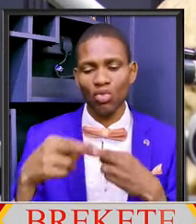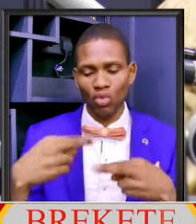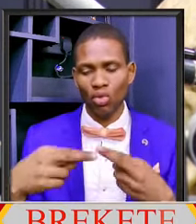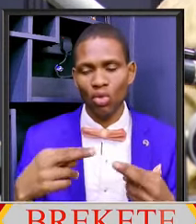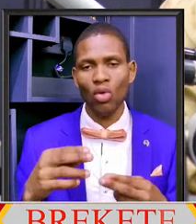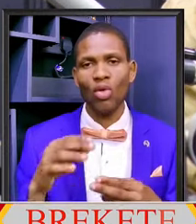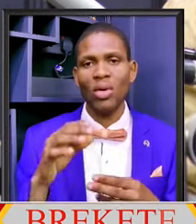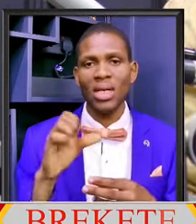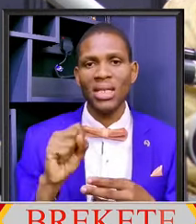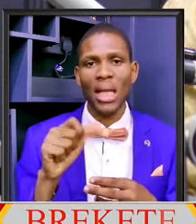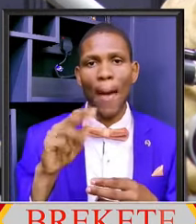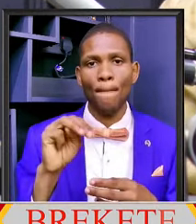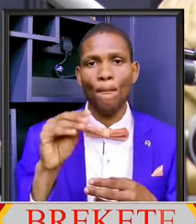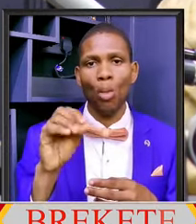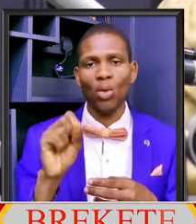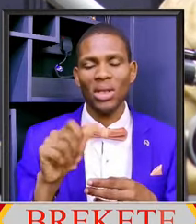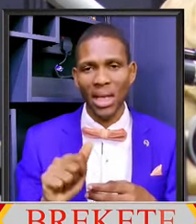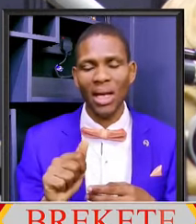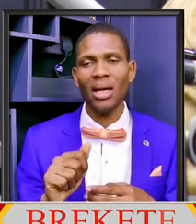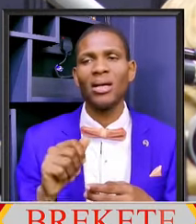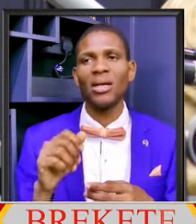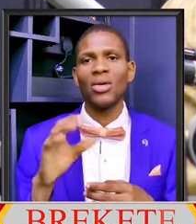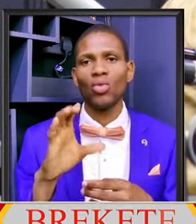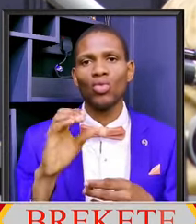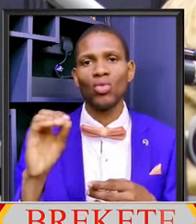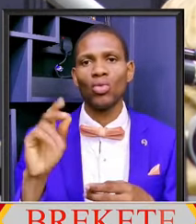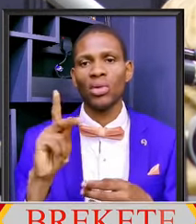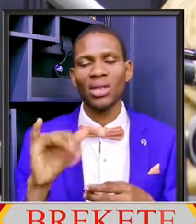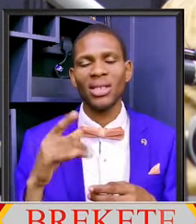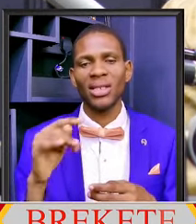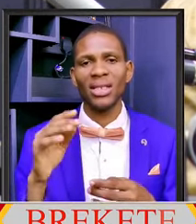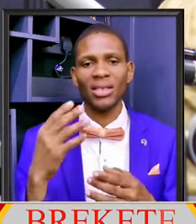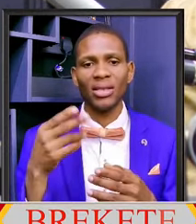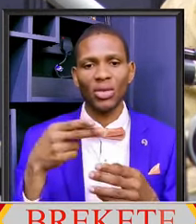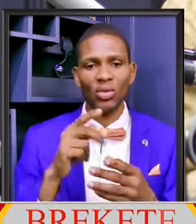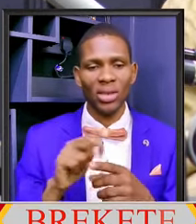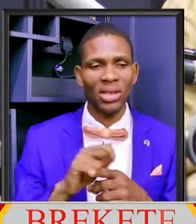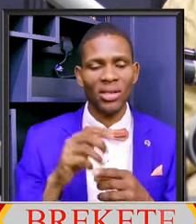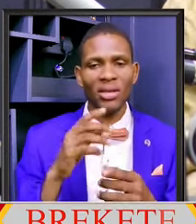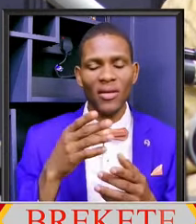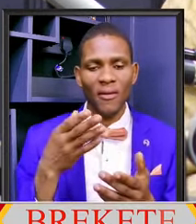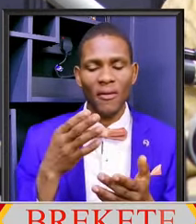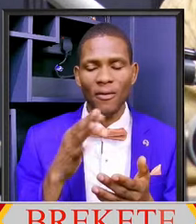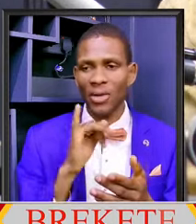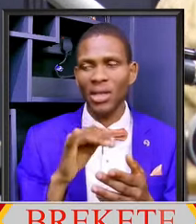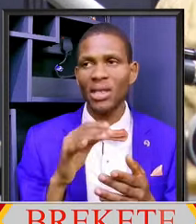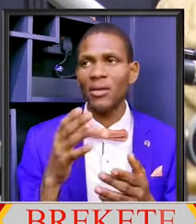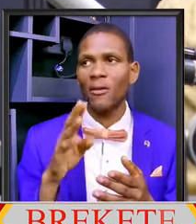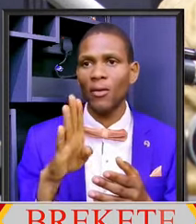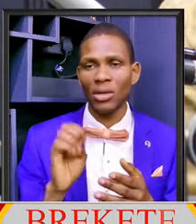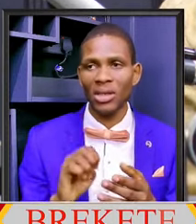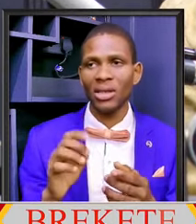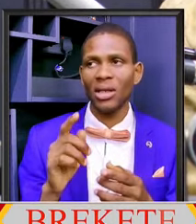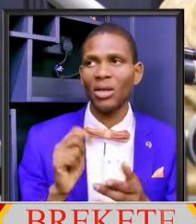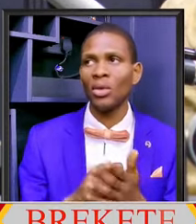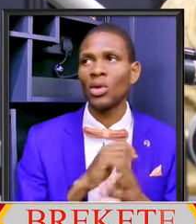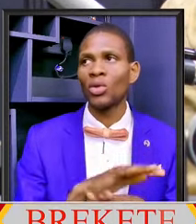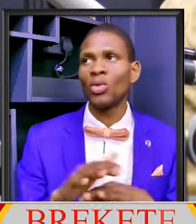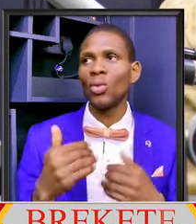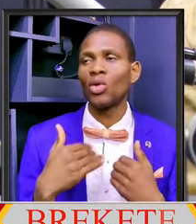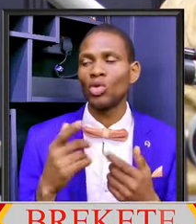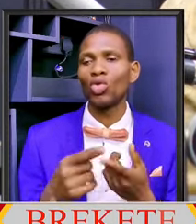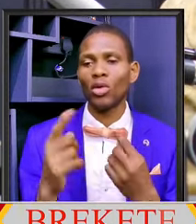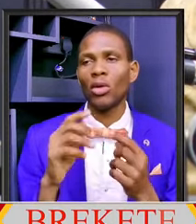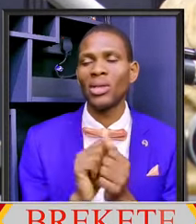itself, puffies and others. So the training fee are just 40,000 naira, and we are not expecting you to come with anything. Now we